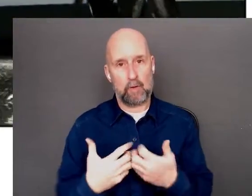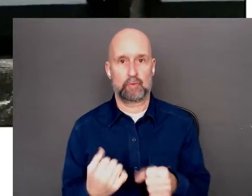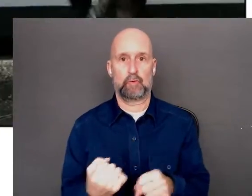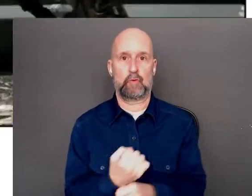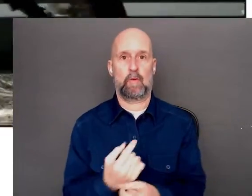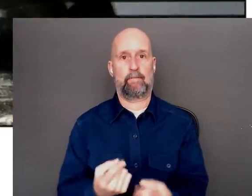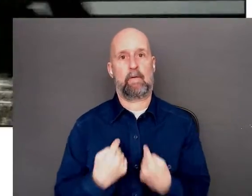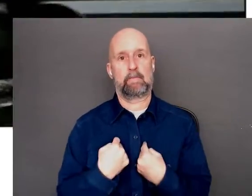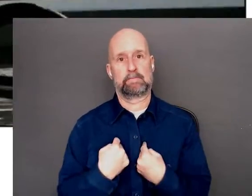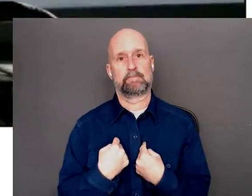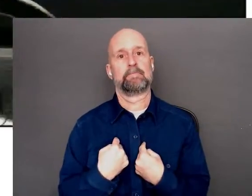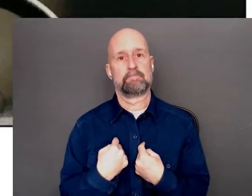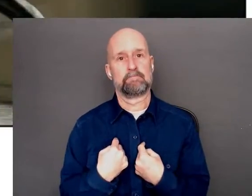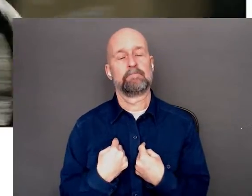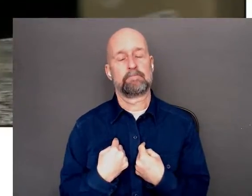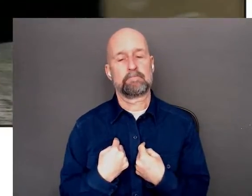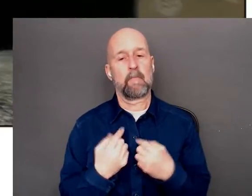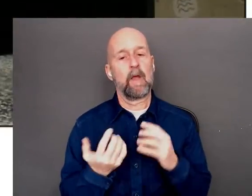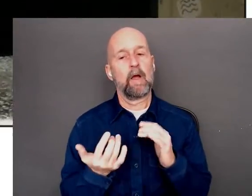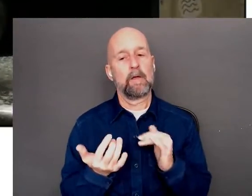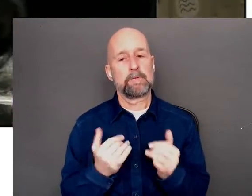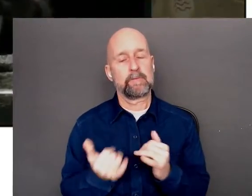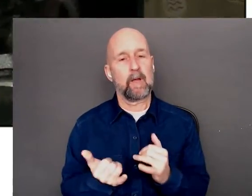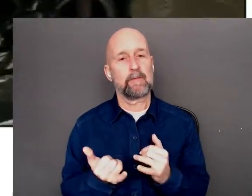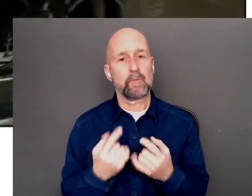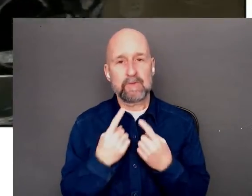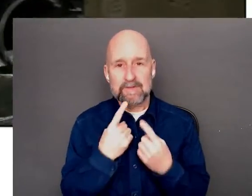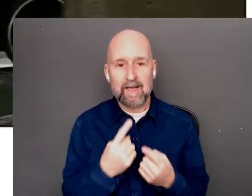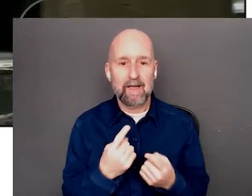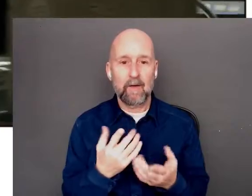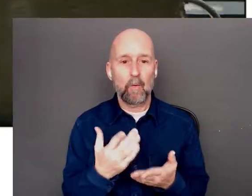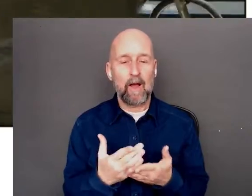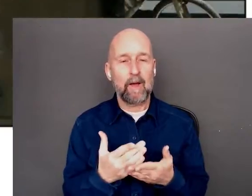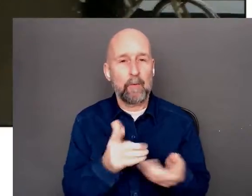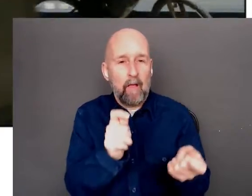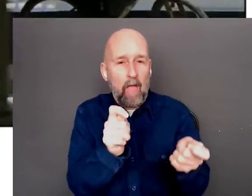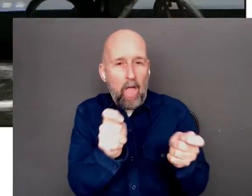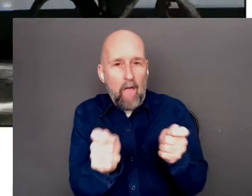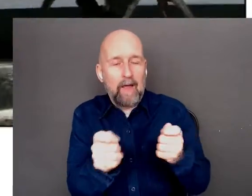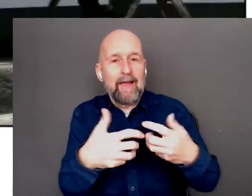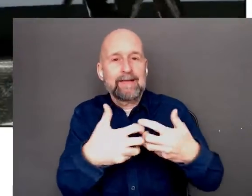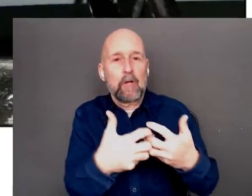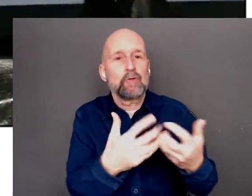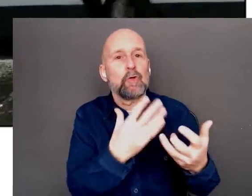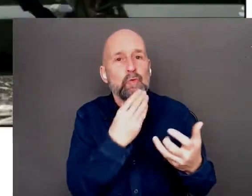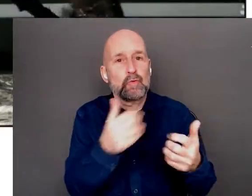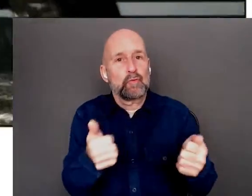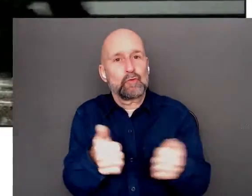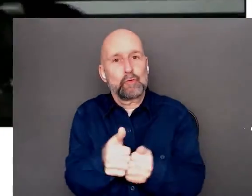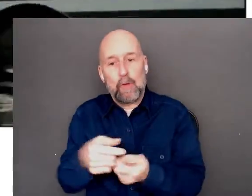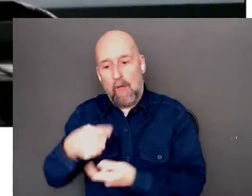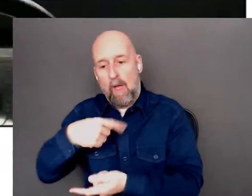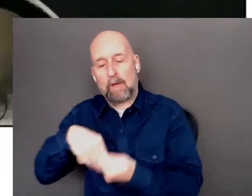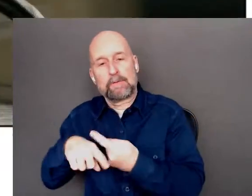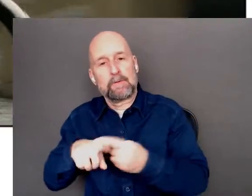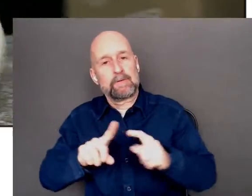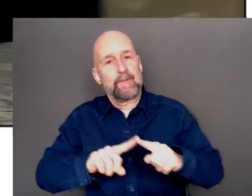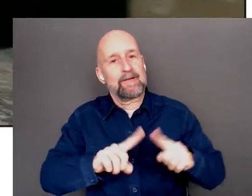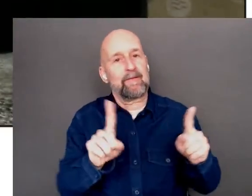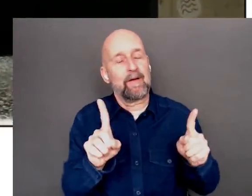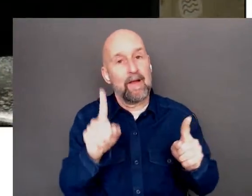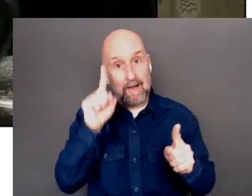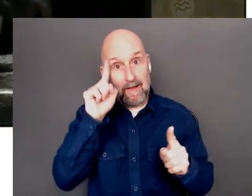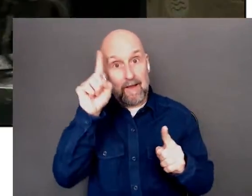there's sometimes we say we kind of bend technology in order to use it to do something else. So I think creativity